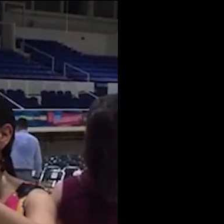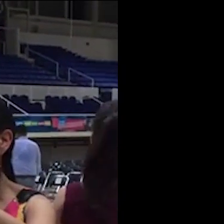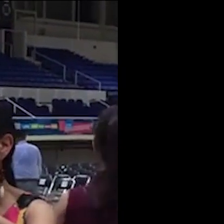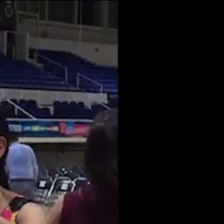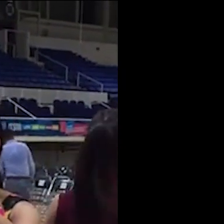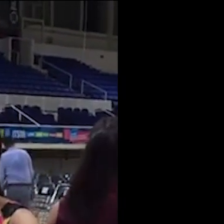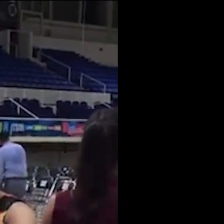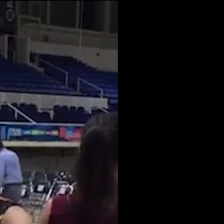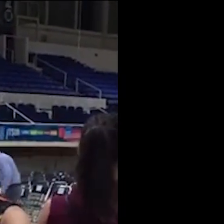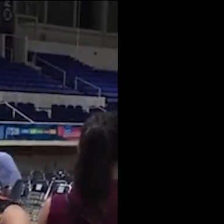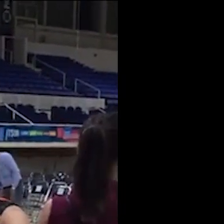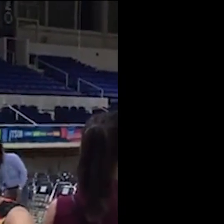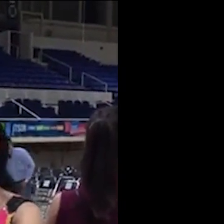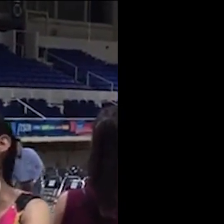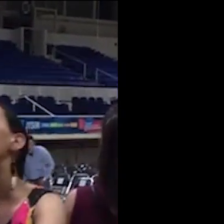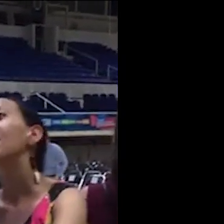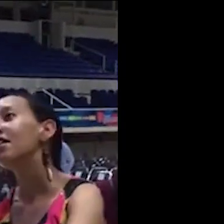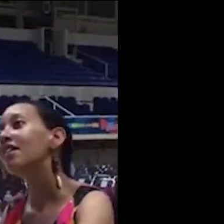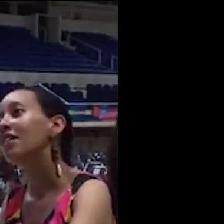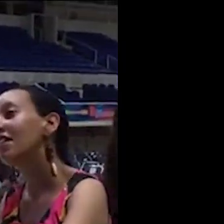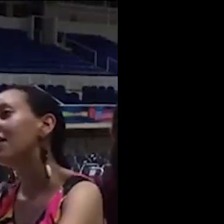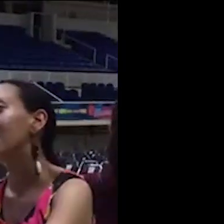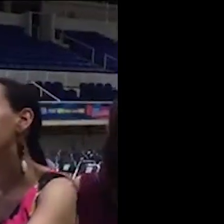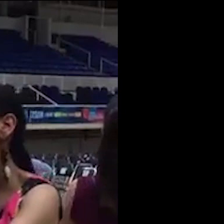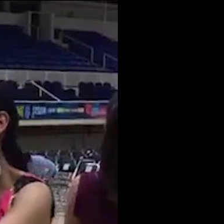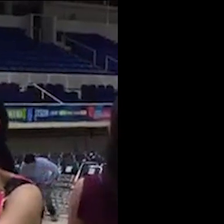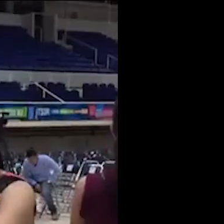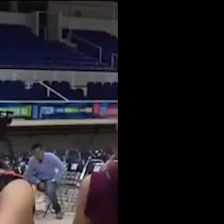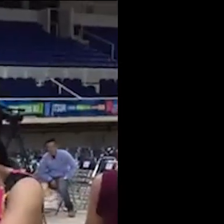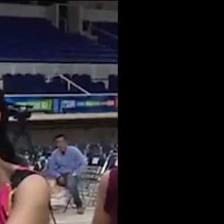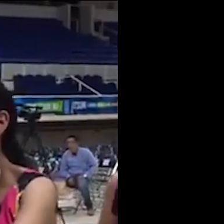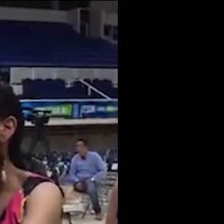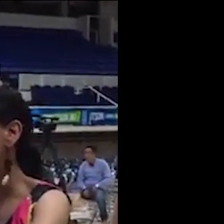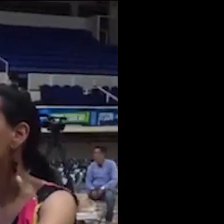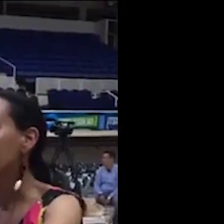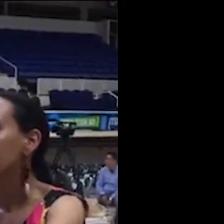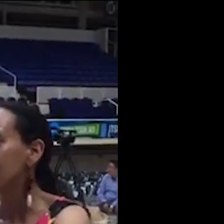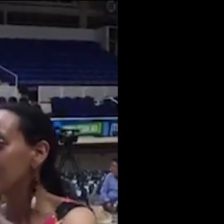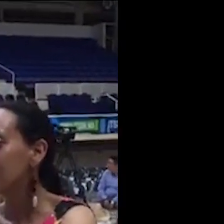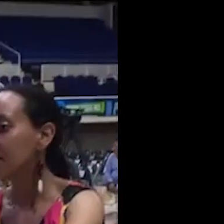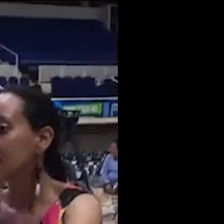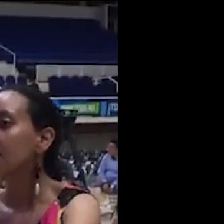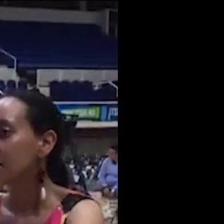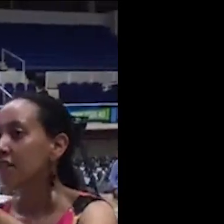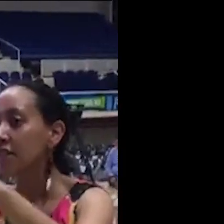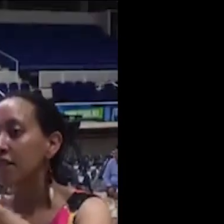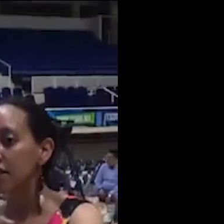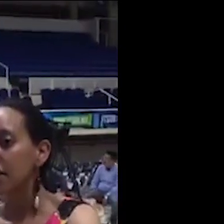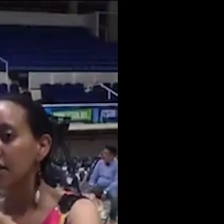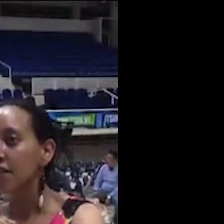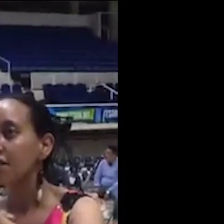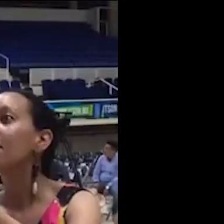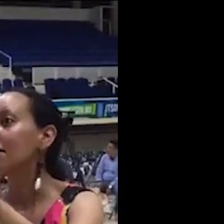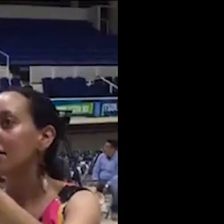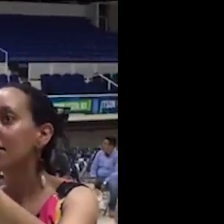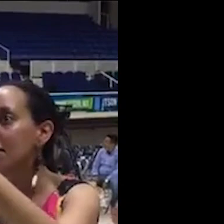In India, there are many different sign languages. In the United States, there are many different sign languages. These